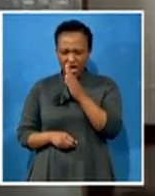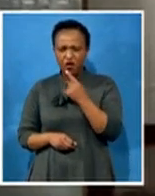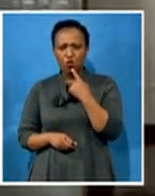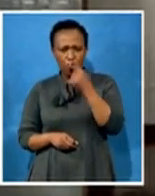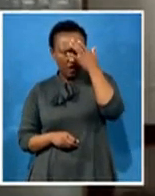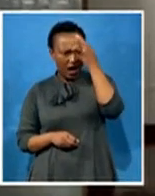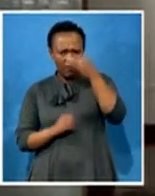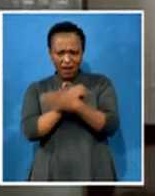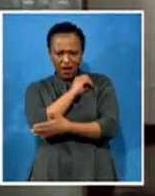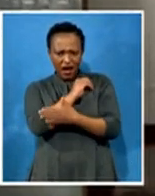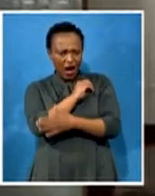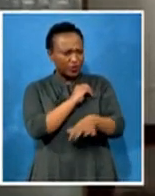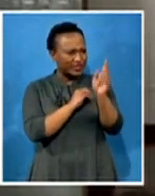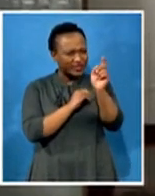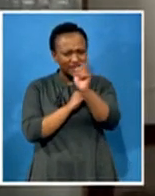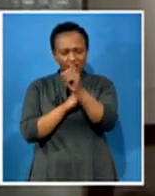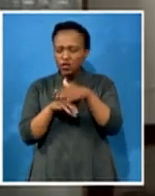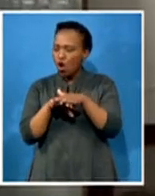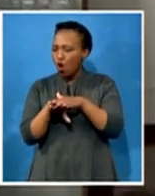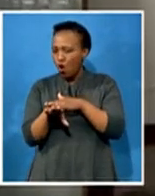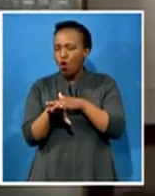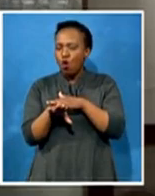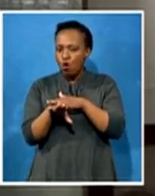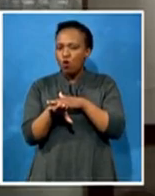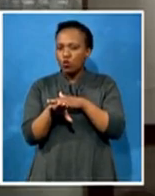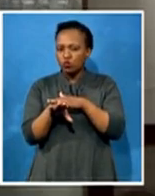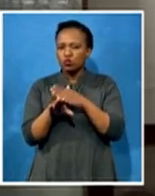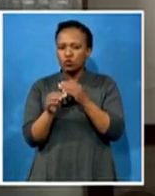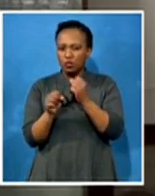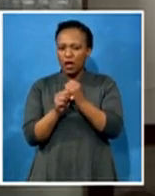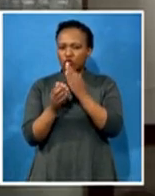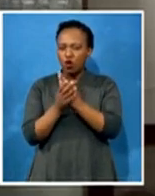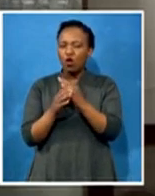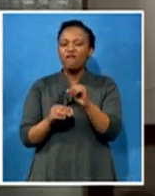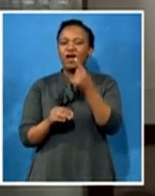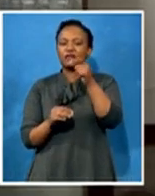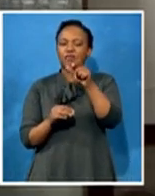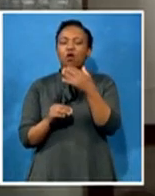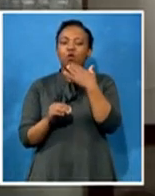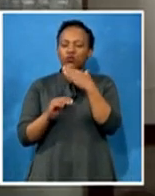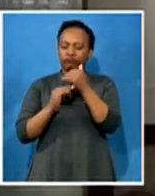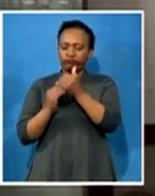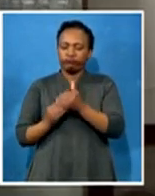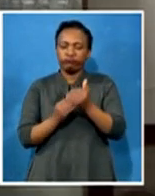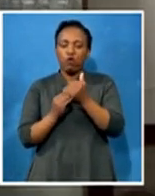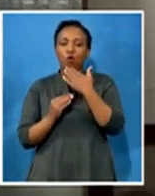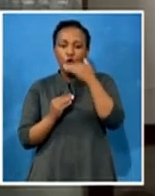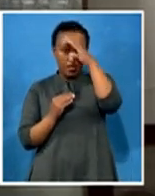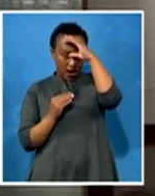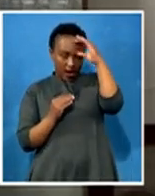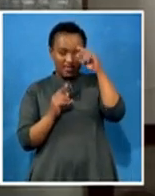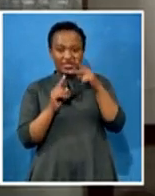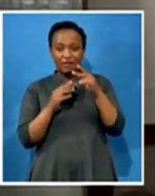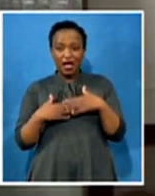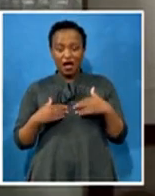to prioritise nurses and healthcare workers. So we're saying when it comes to vaccines, no excuses,